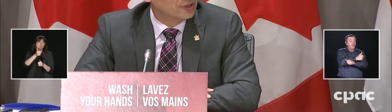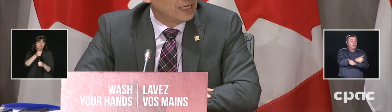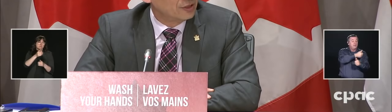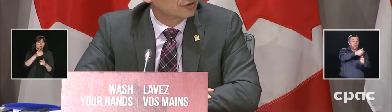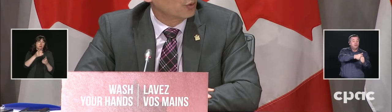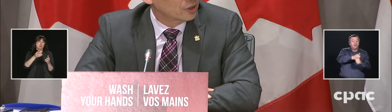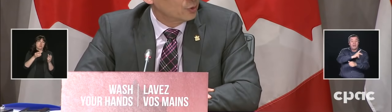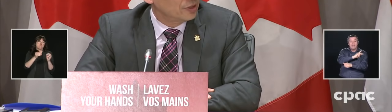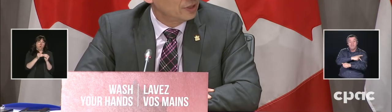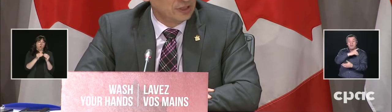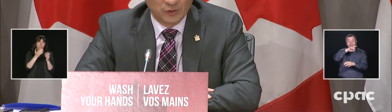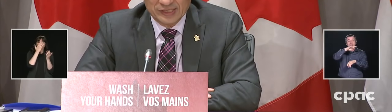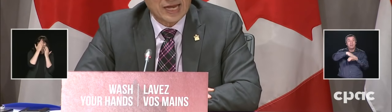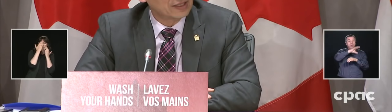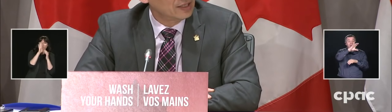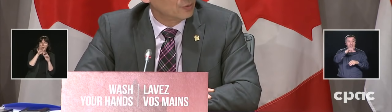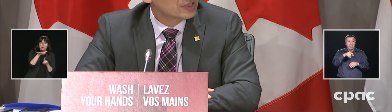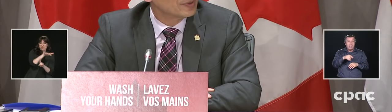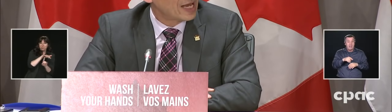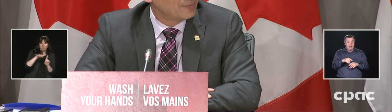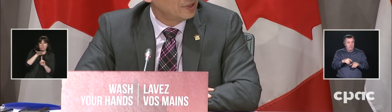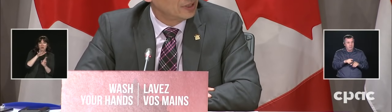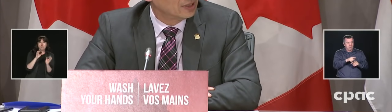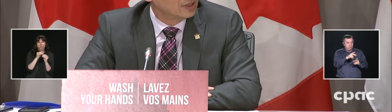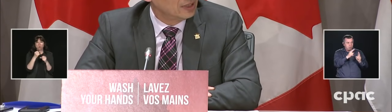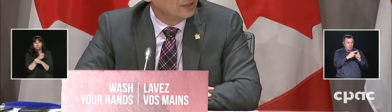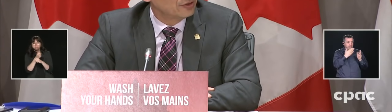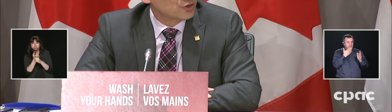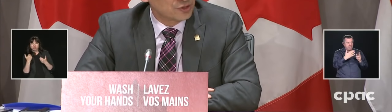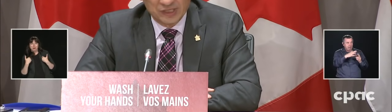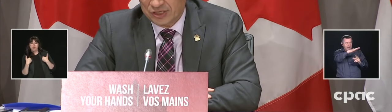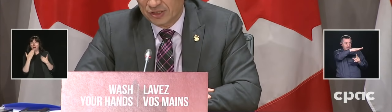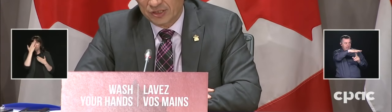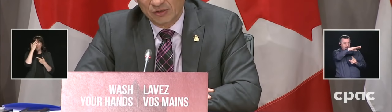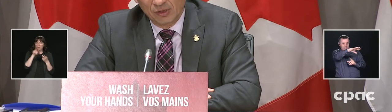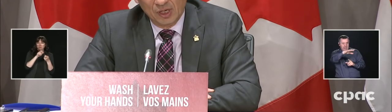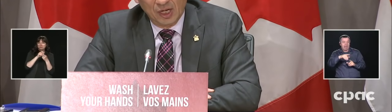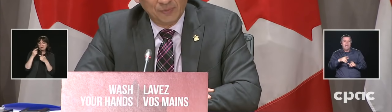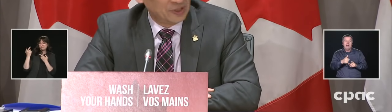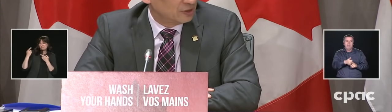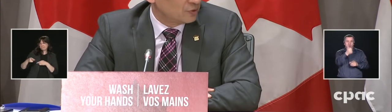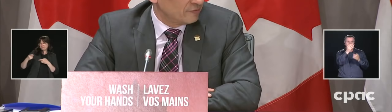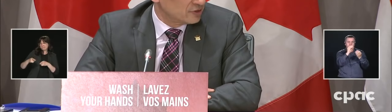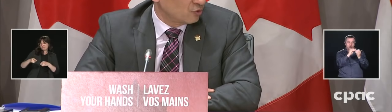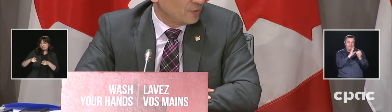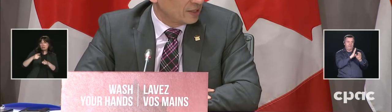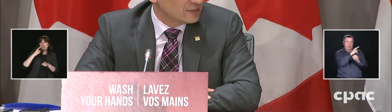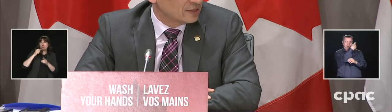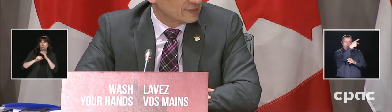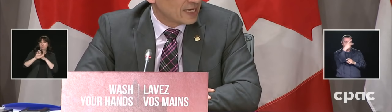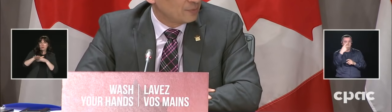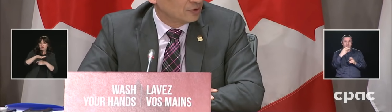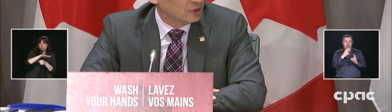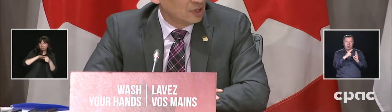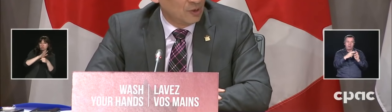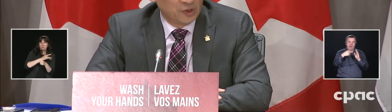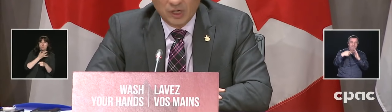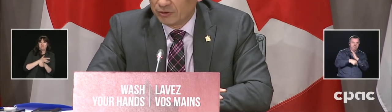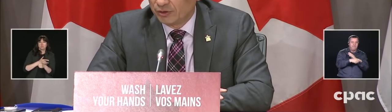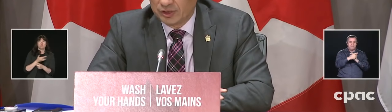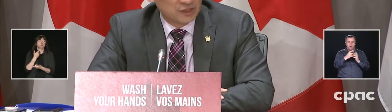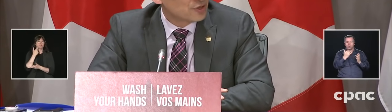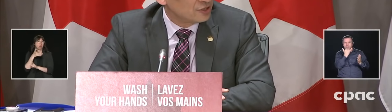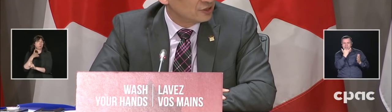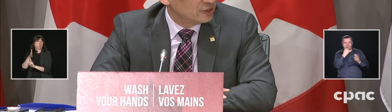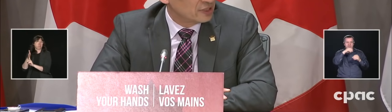have more data to work with, and they know exactly what's been happening in their jurisdiction. So I'll pick the province of Quebec as an example. We